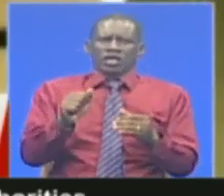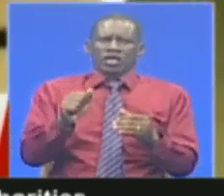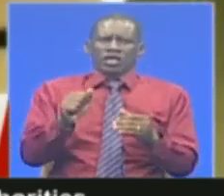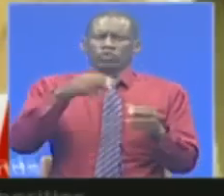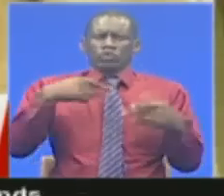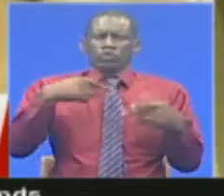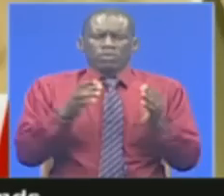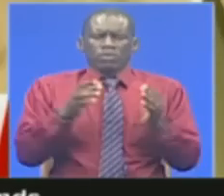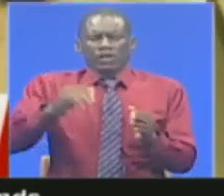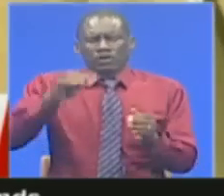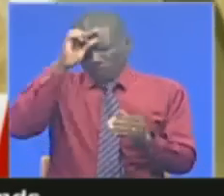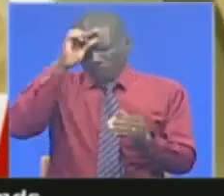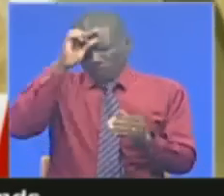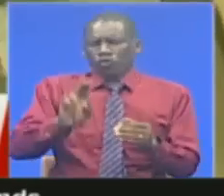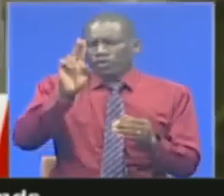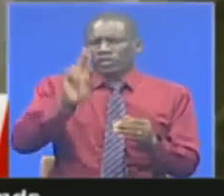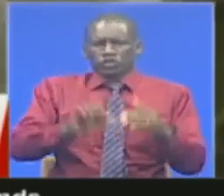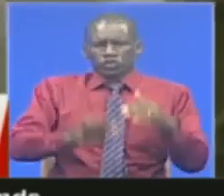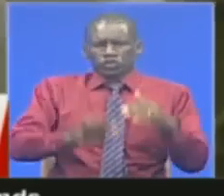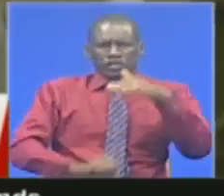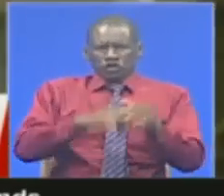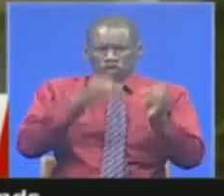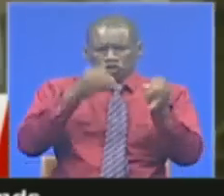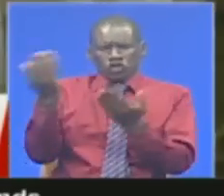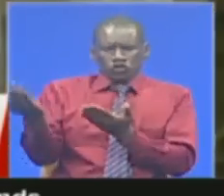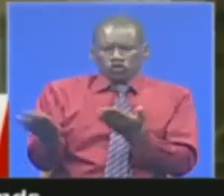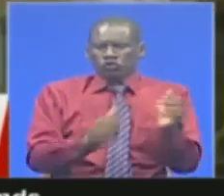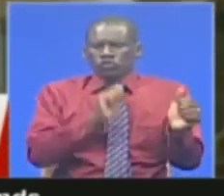and the county government of Uasin Gishu to support the newly introduced sport.